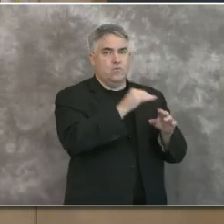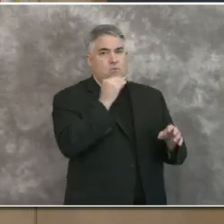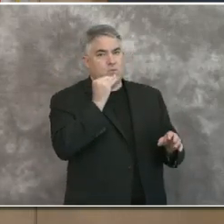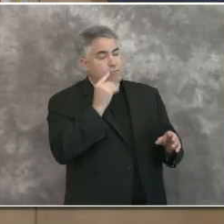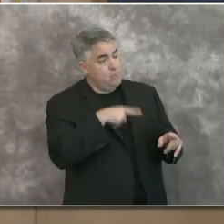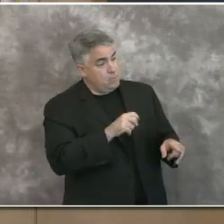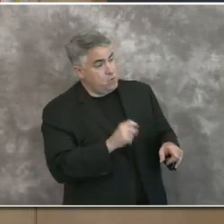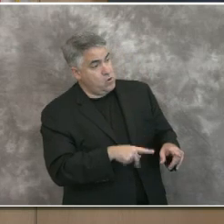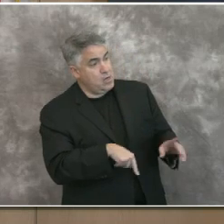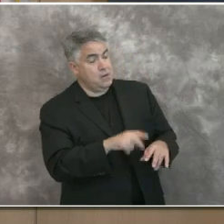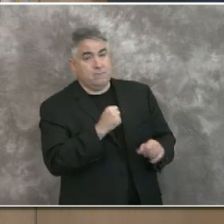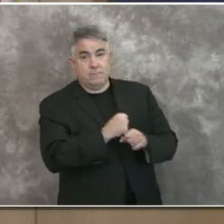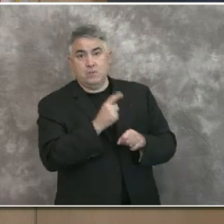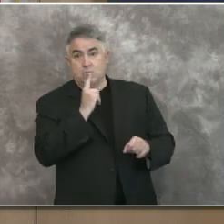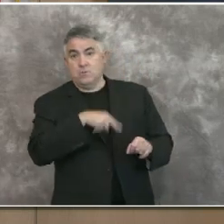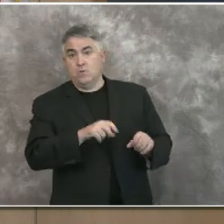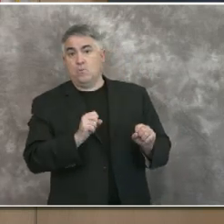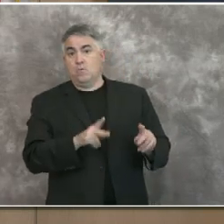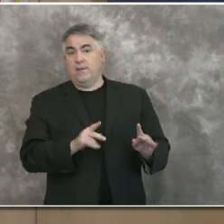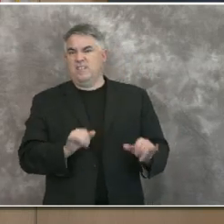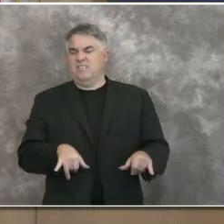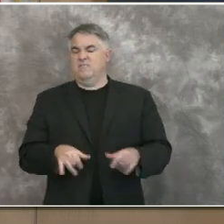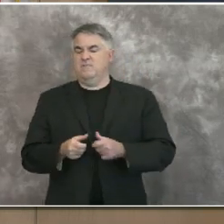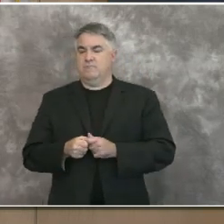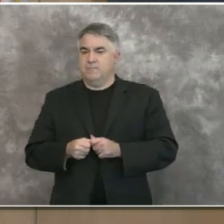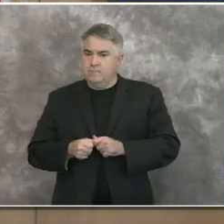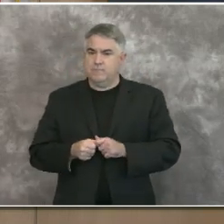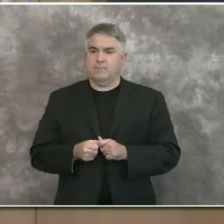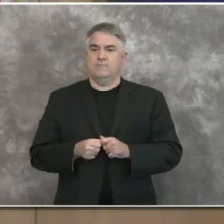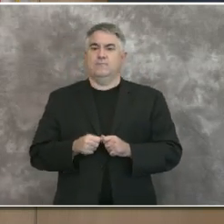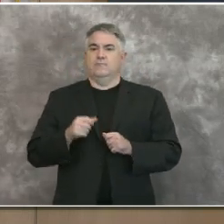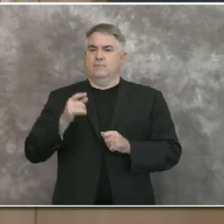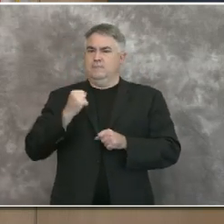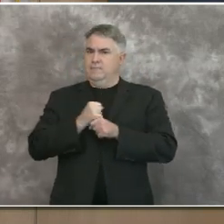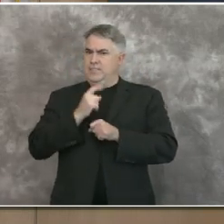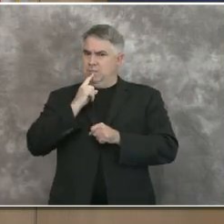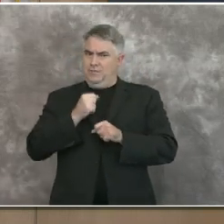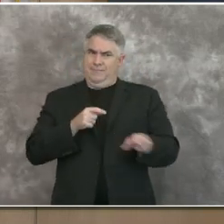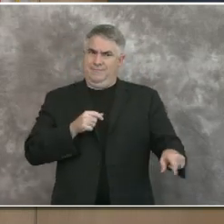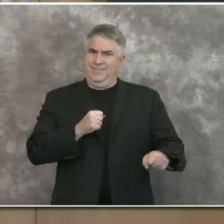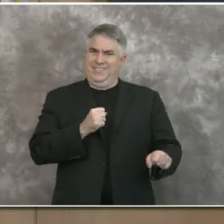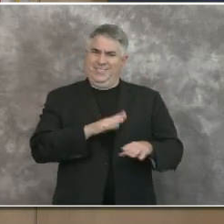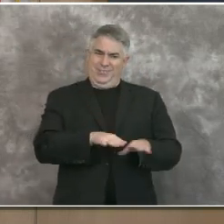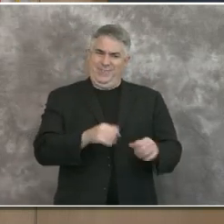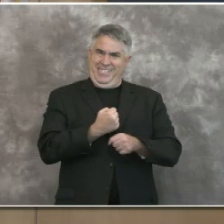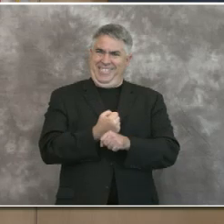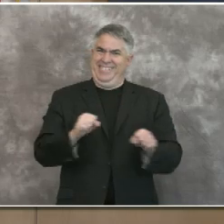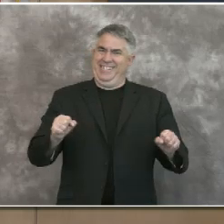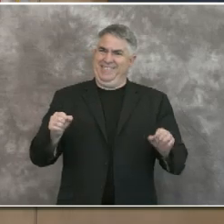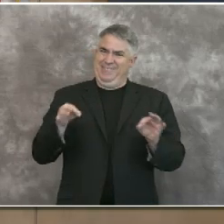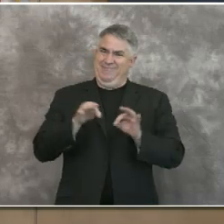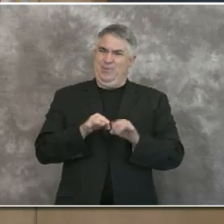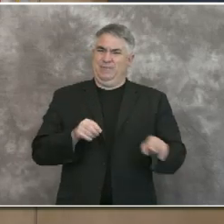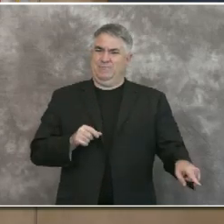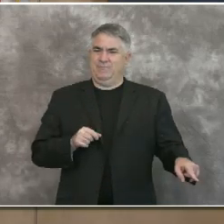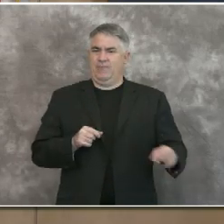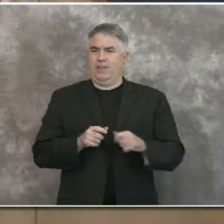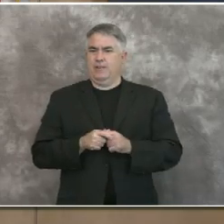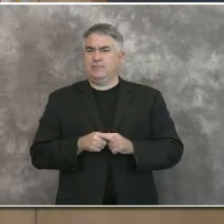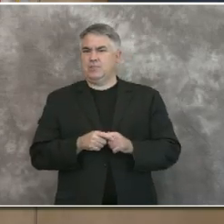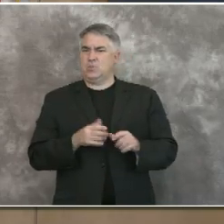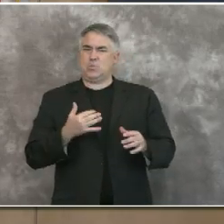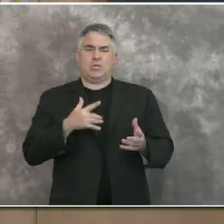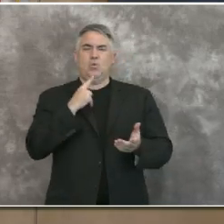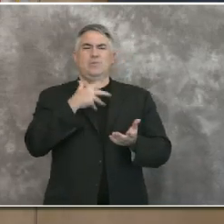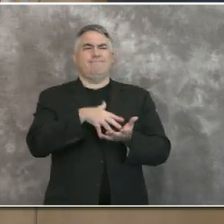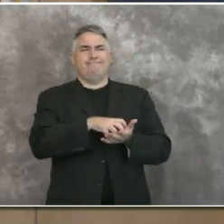to ensure that our children, particularly those who are in vulnerable situations, are cared for. And we think this is an appropriate use of